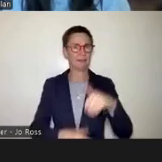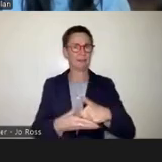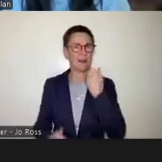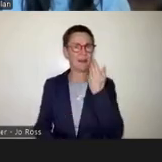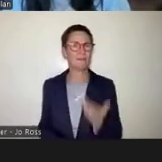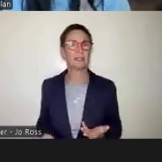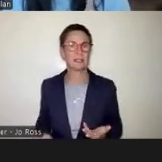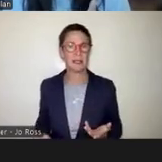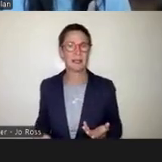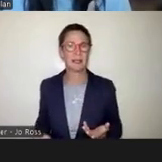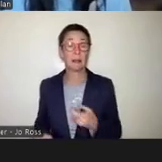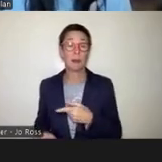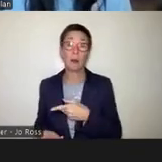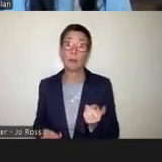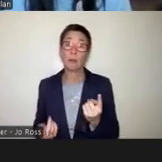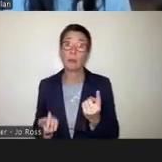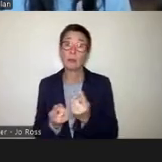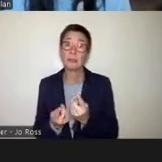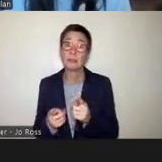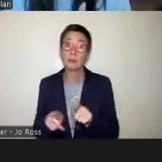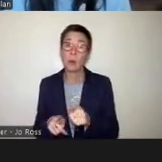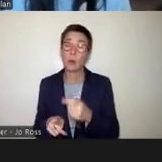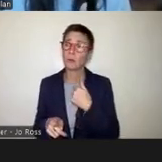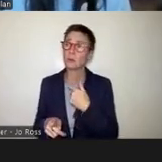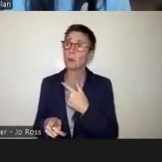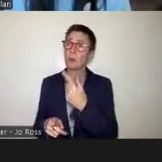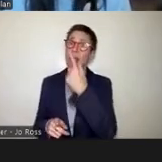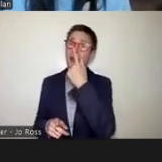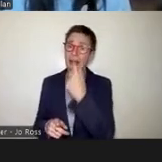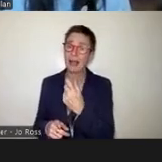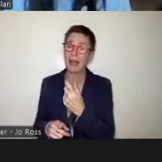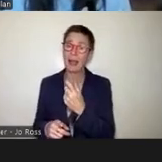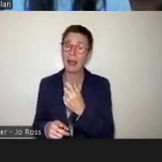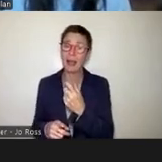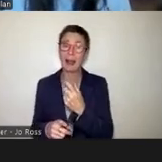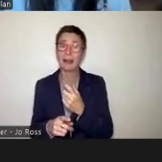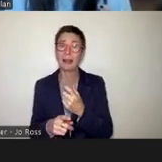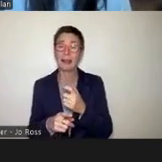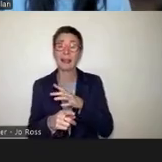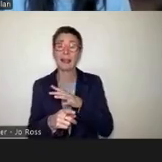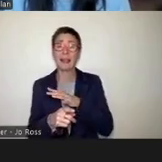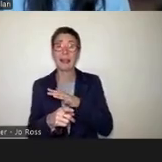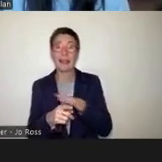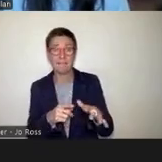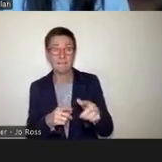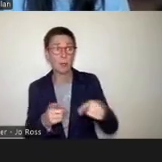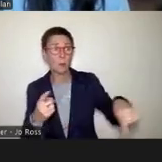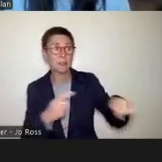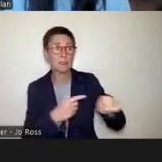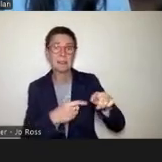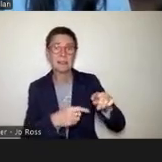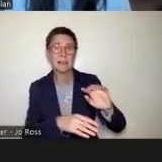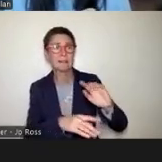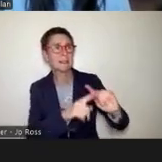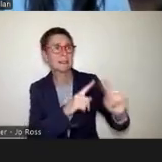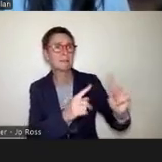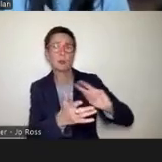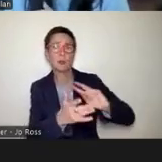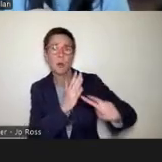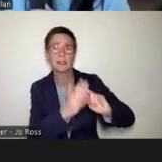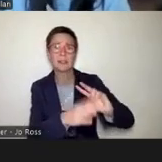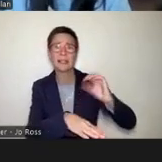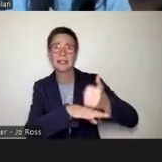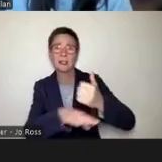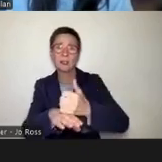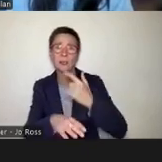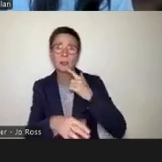And those things are also influenced and can influence the institutions that we engage with. So the things we do at